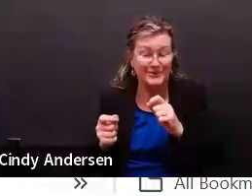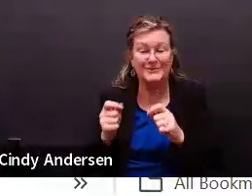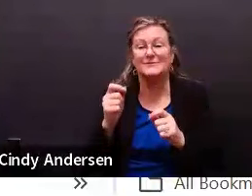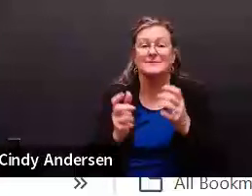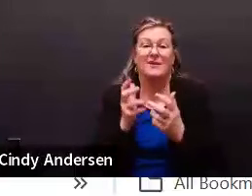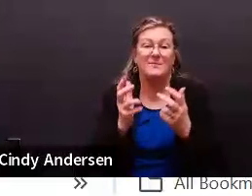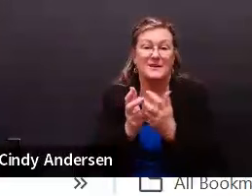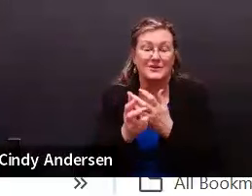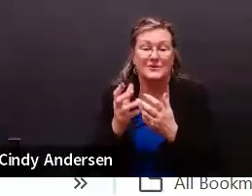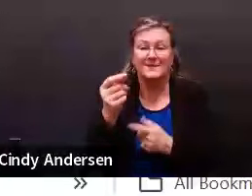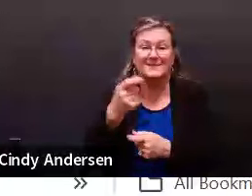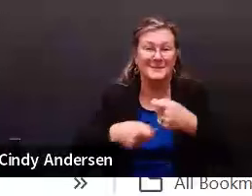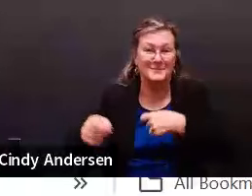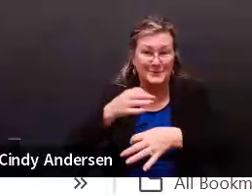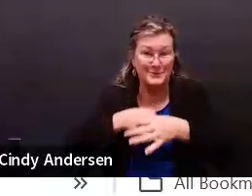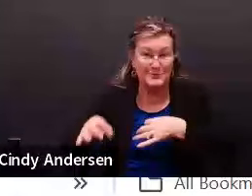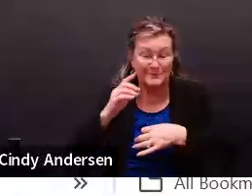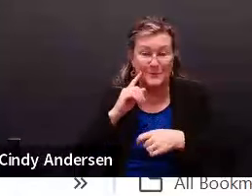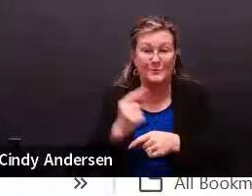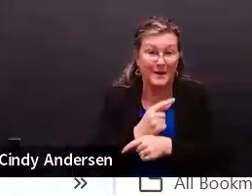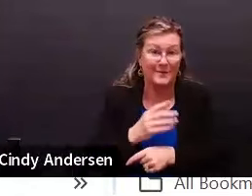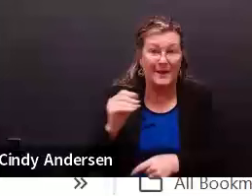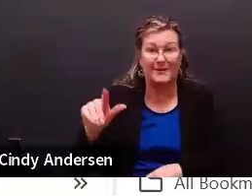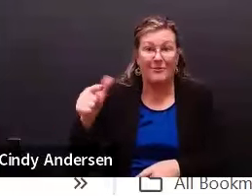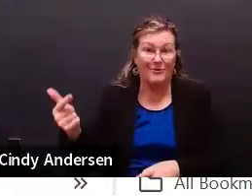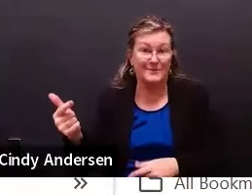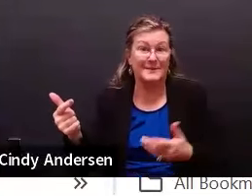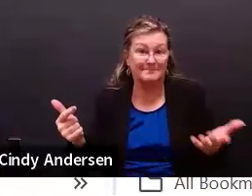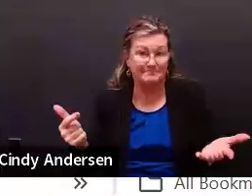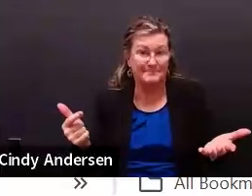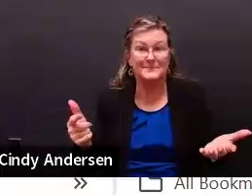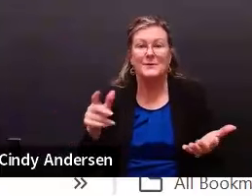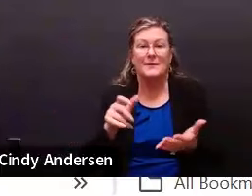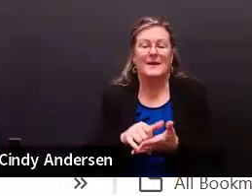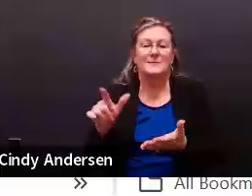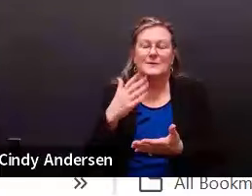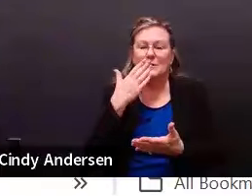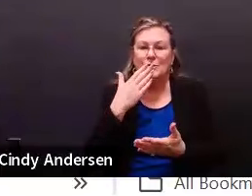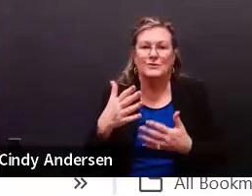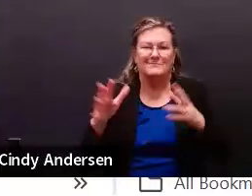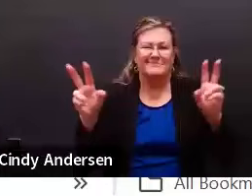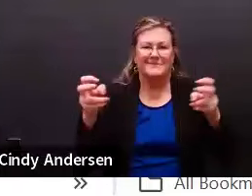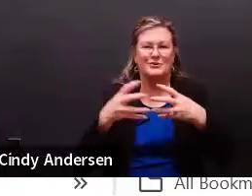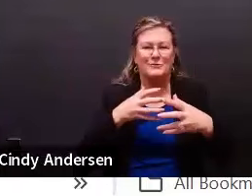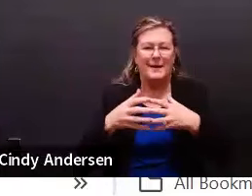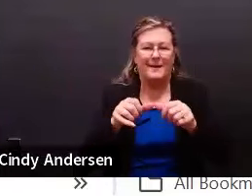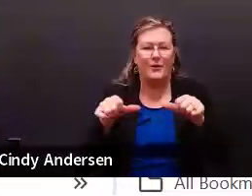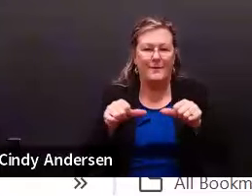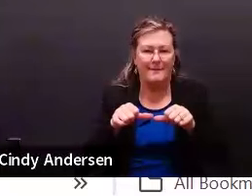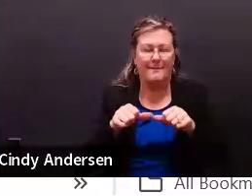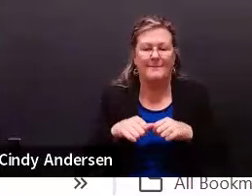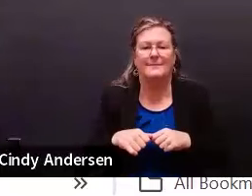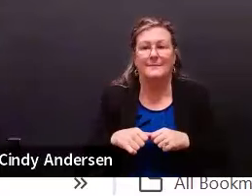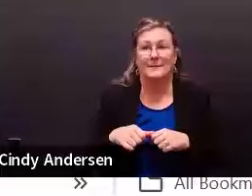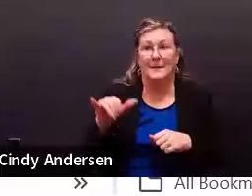accommodations, and substitutions for regular and for alternate. So that's where there's a pretty big gray area. Is that